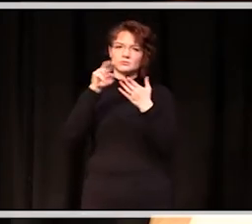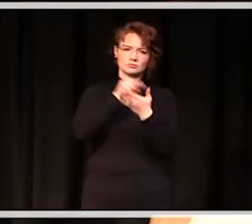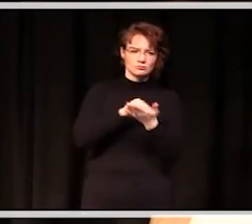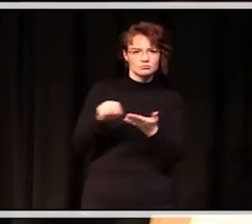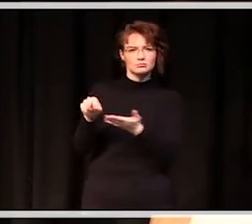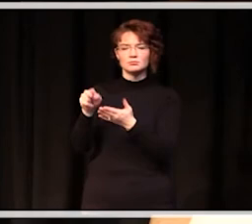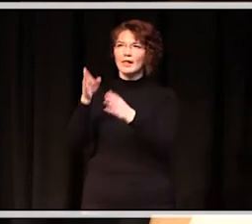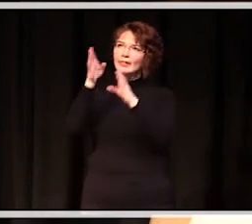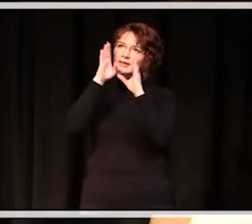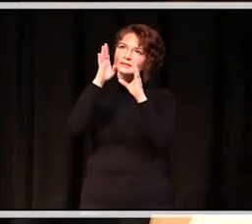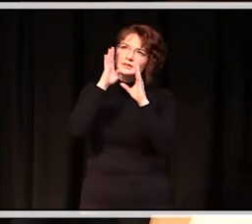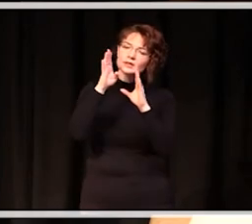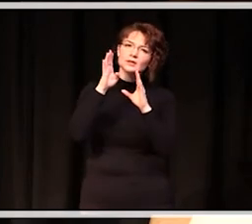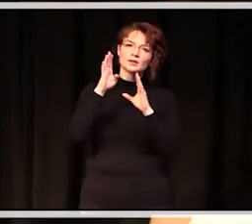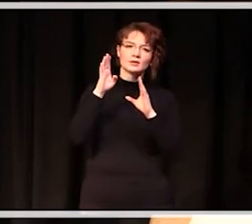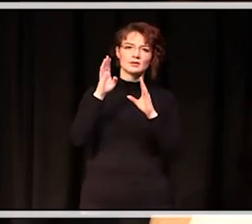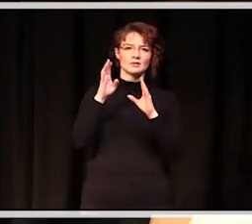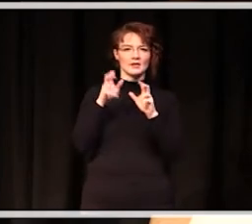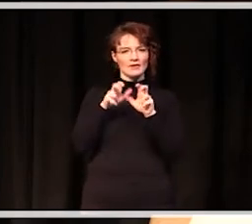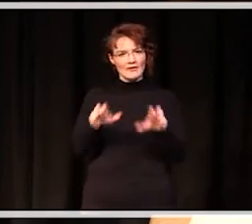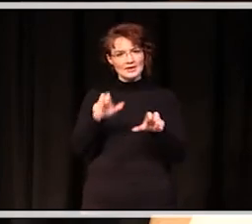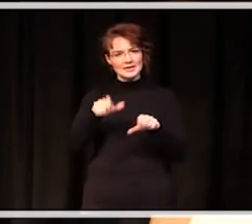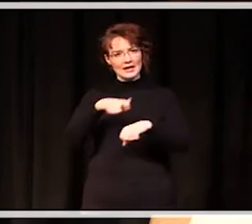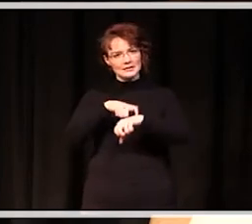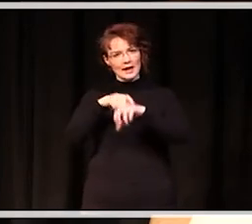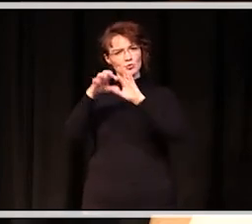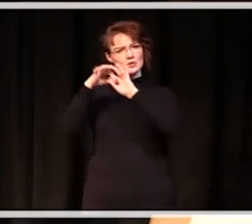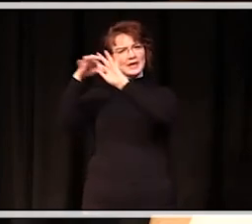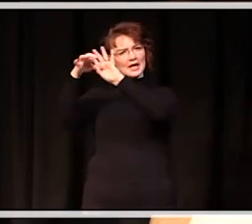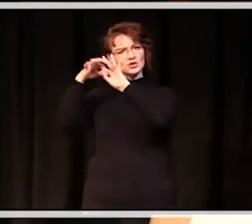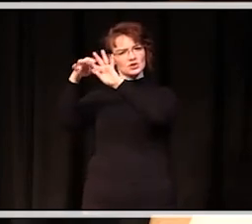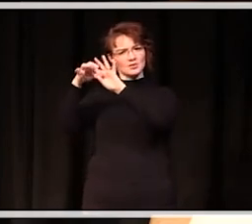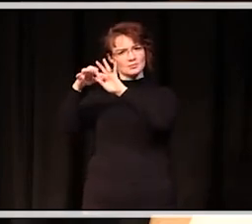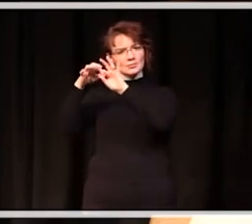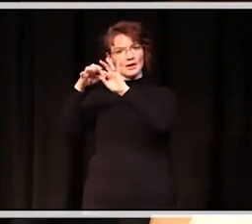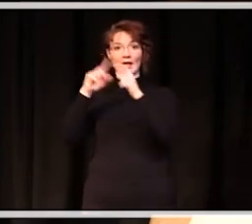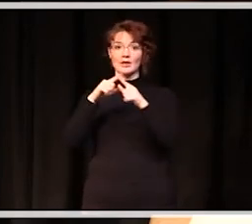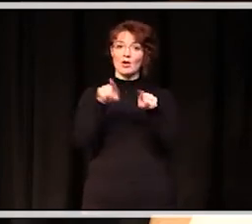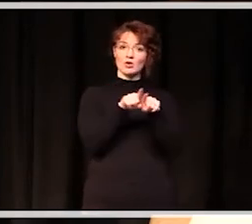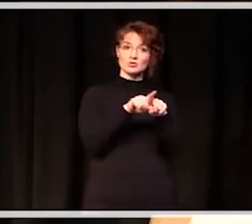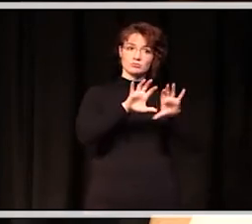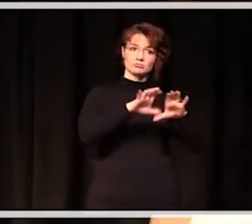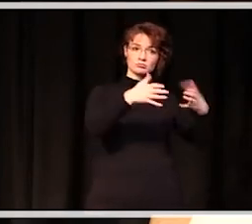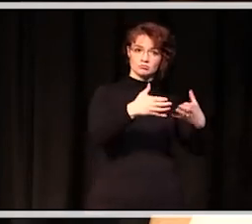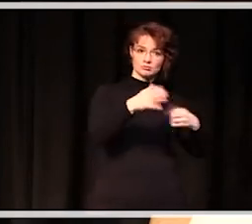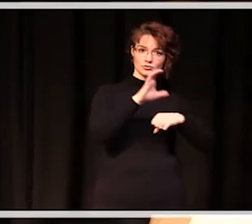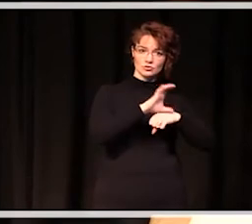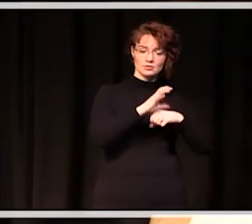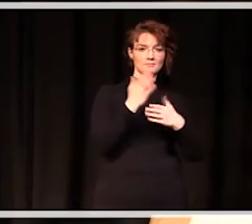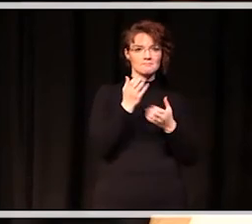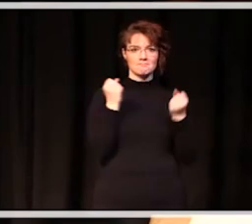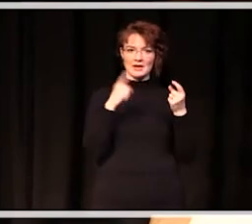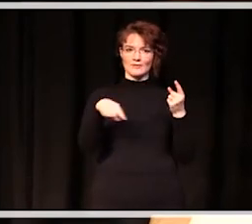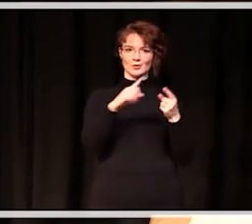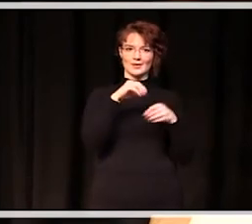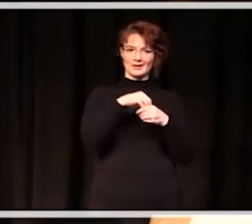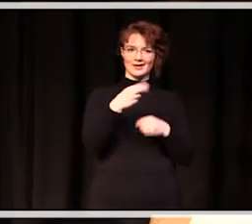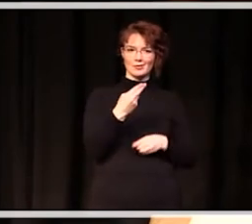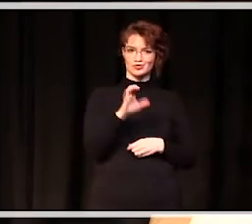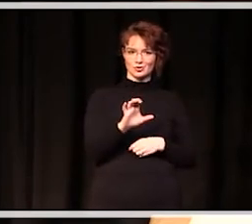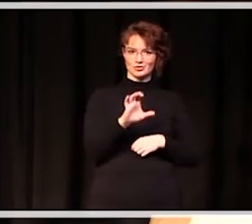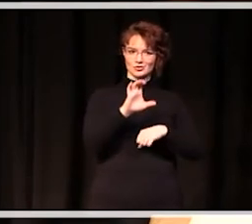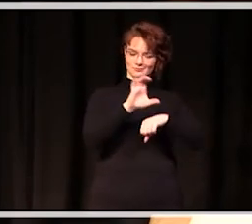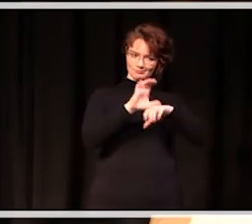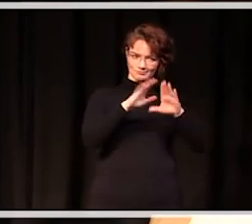listening with God. We invest in that relationship individually and then collectively. Many of you are doing that collectively today in a house church.